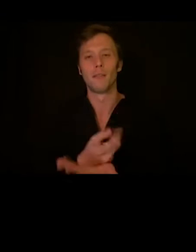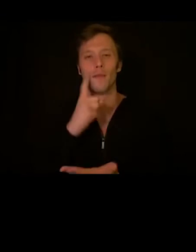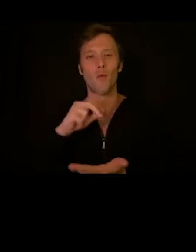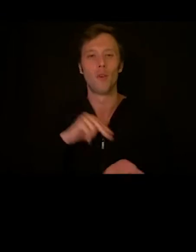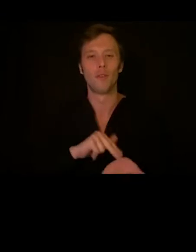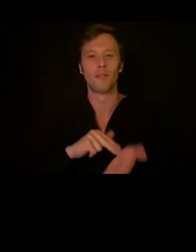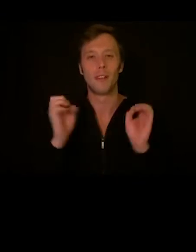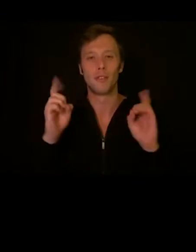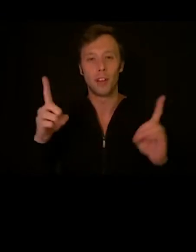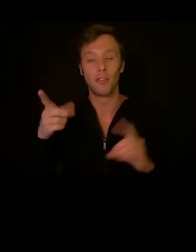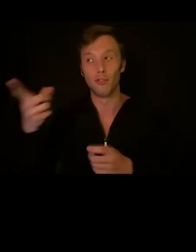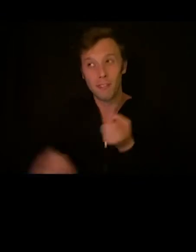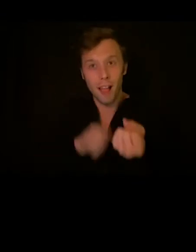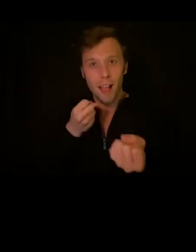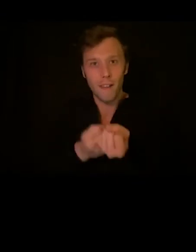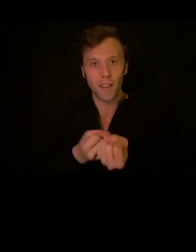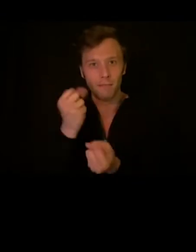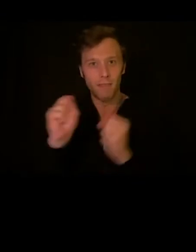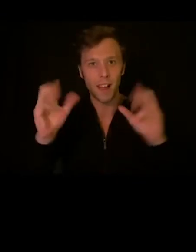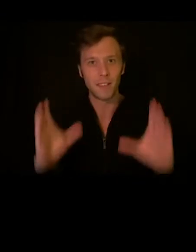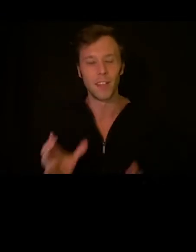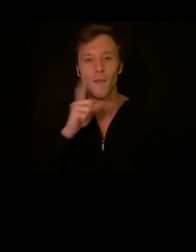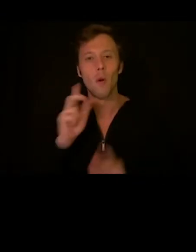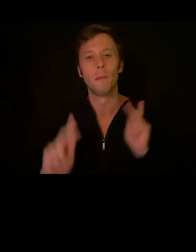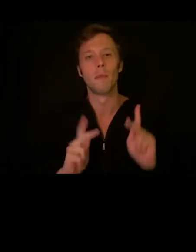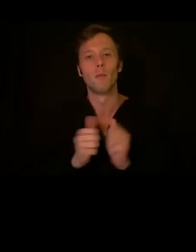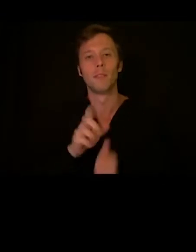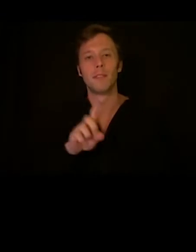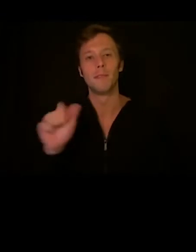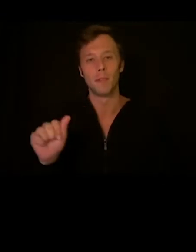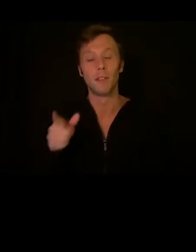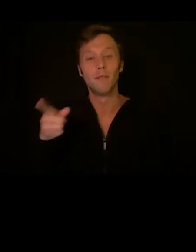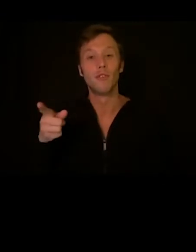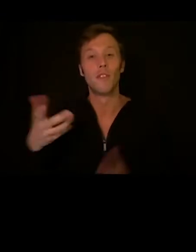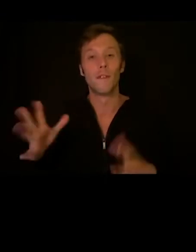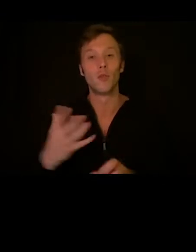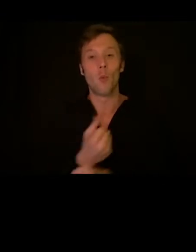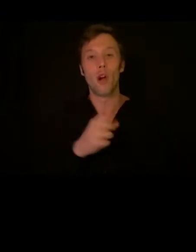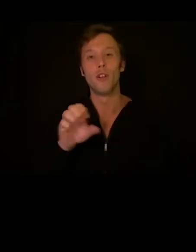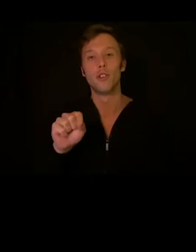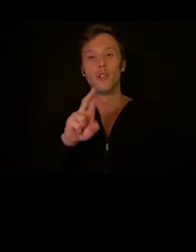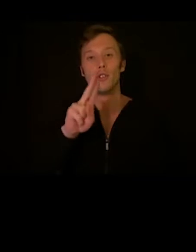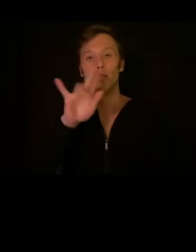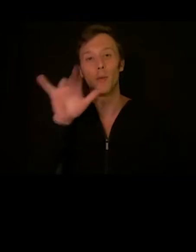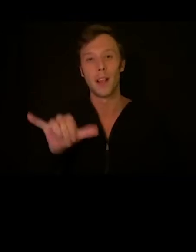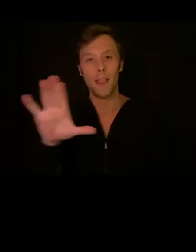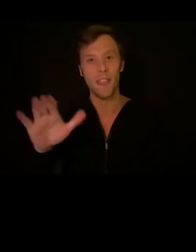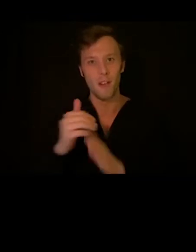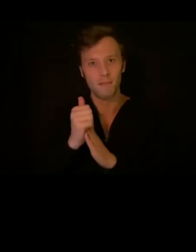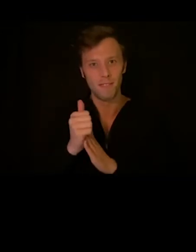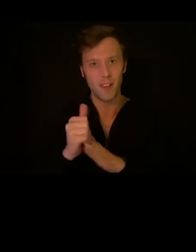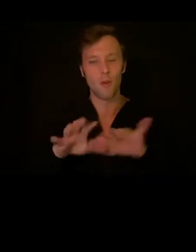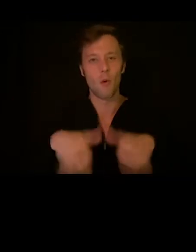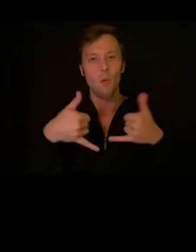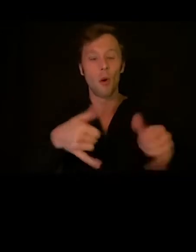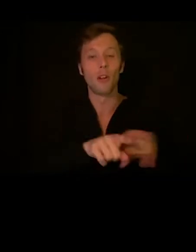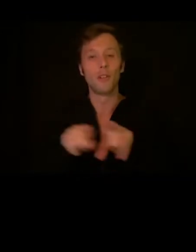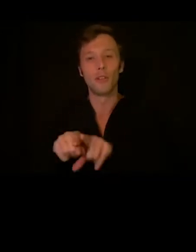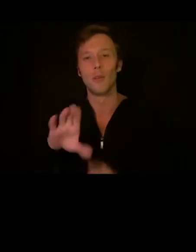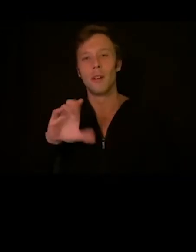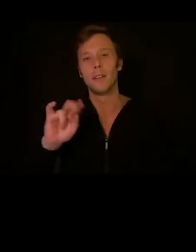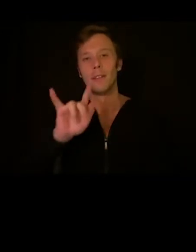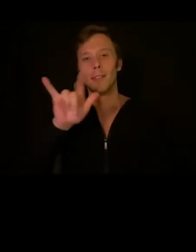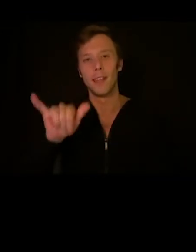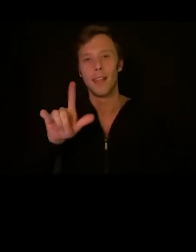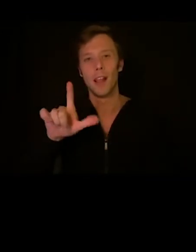an advocate and activist for the rights of people with disabilities. She was awarded SUNY's Emerging Leader of the Year Award and also received the Cindy Lou